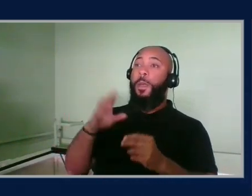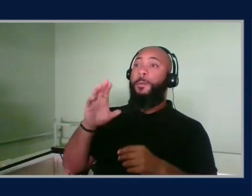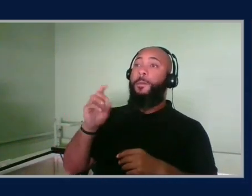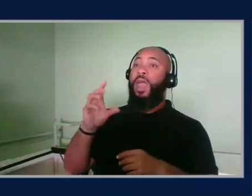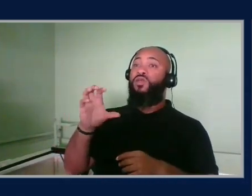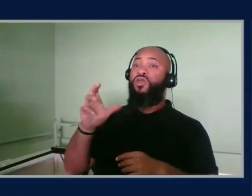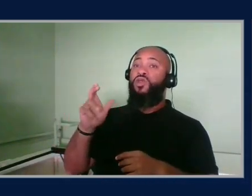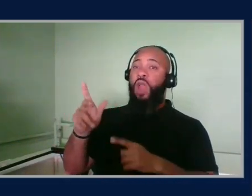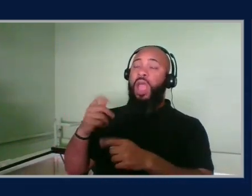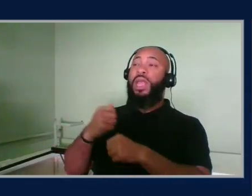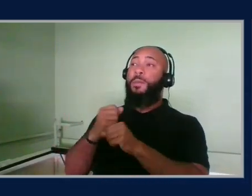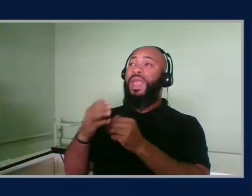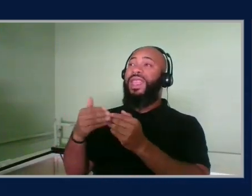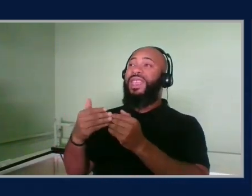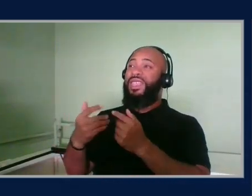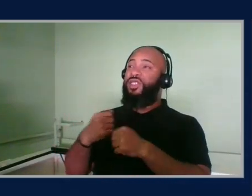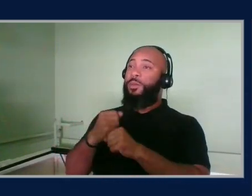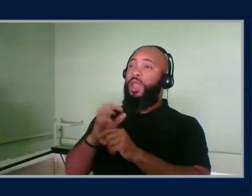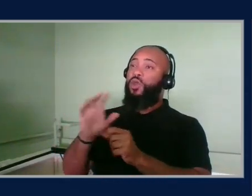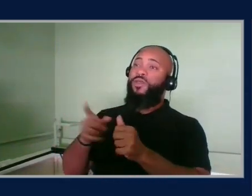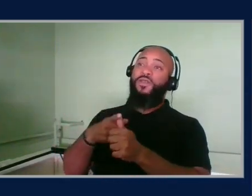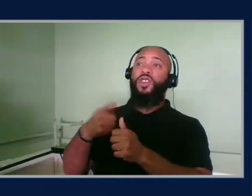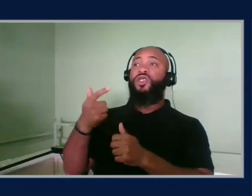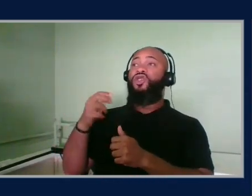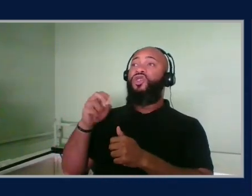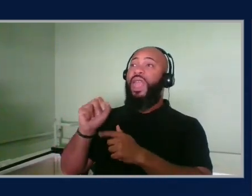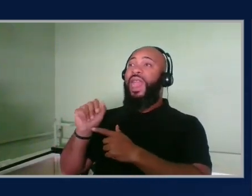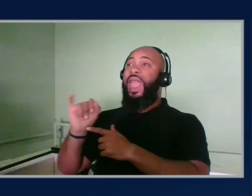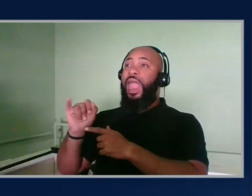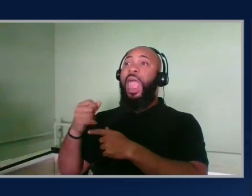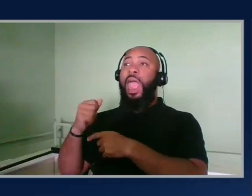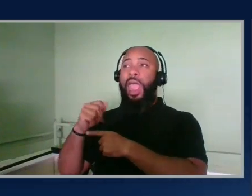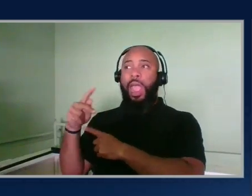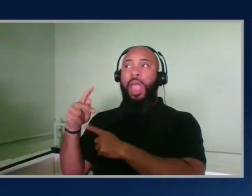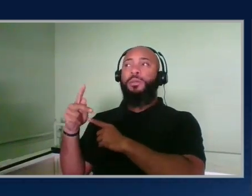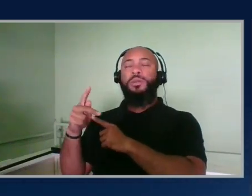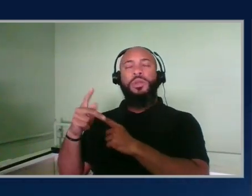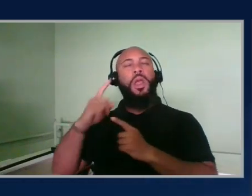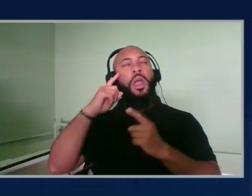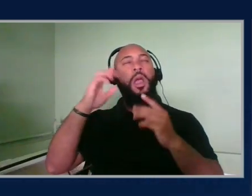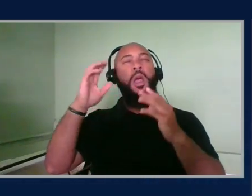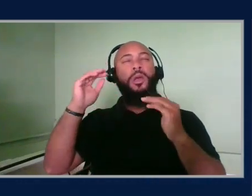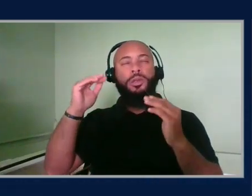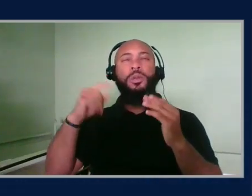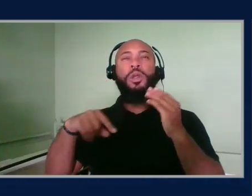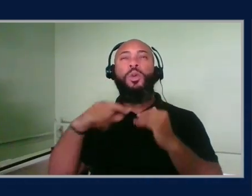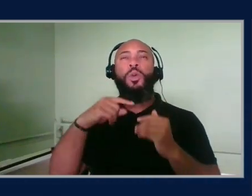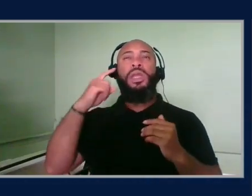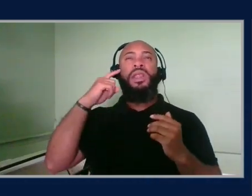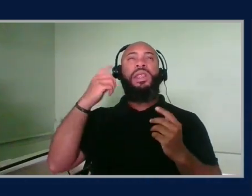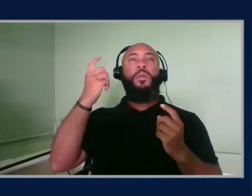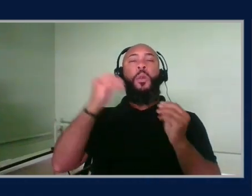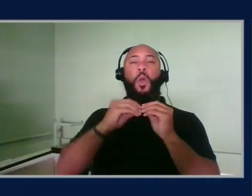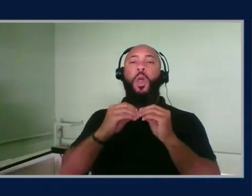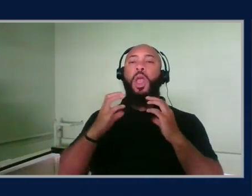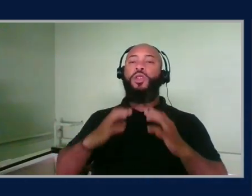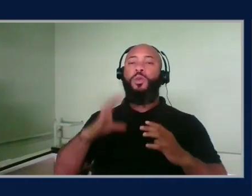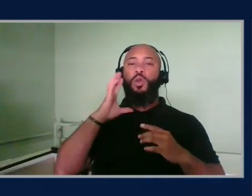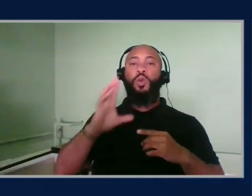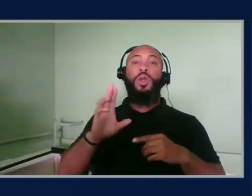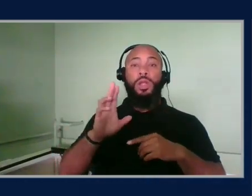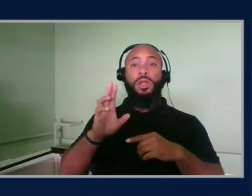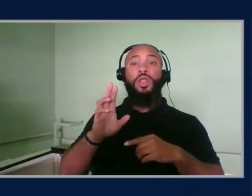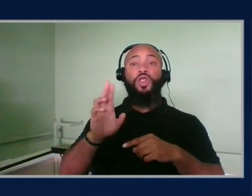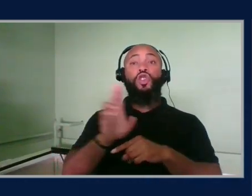AI applications, ultimately, we anticipate more and more customers are going to use more of their data and even start building